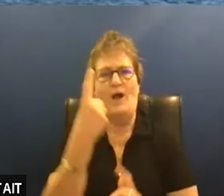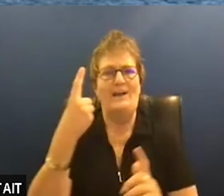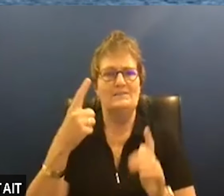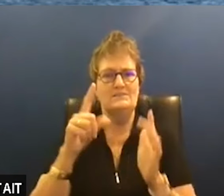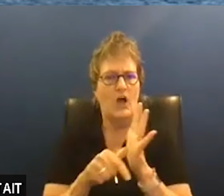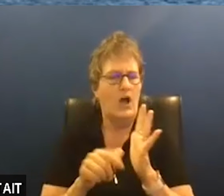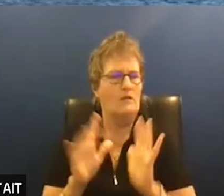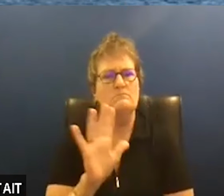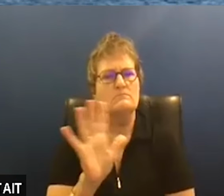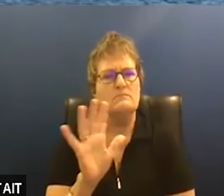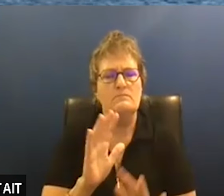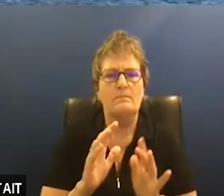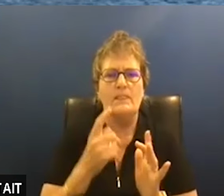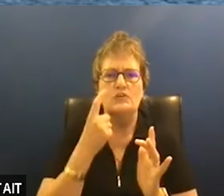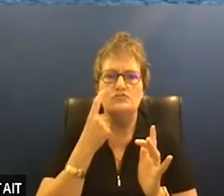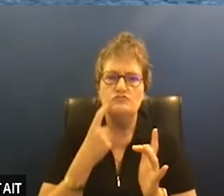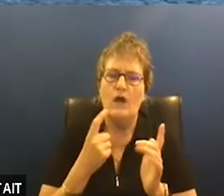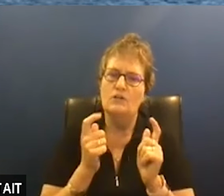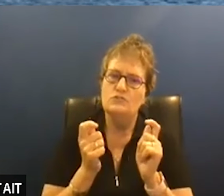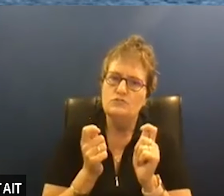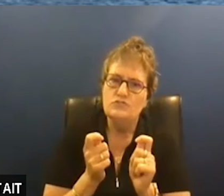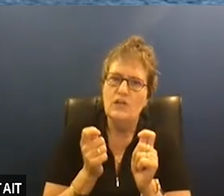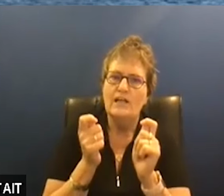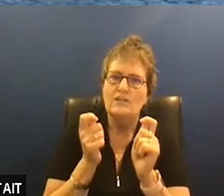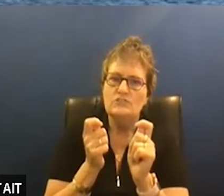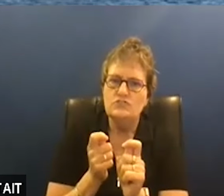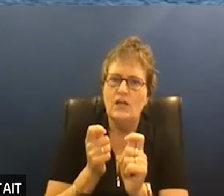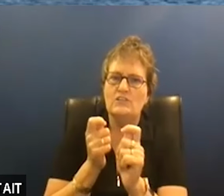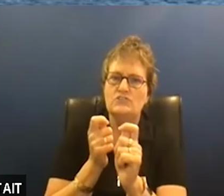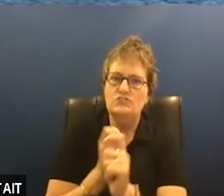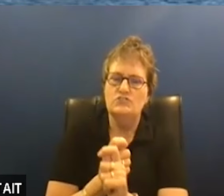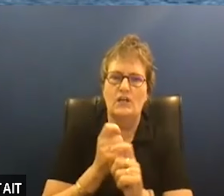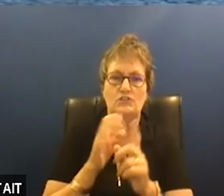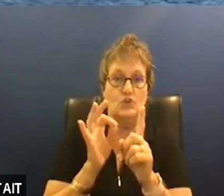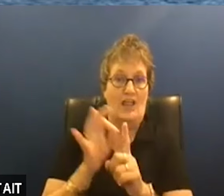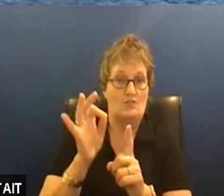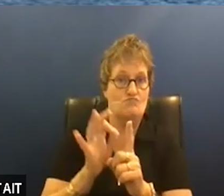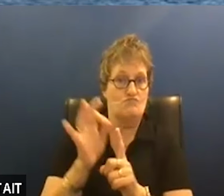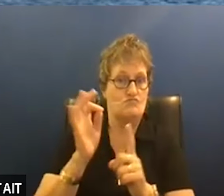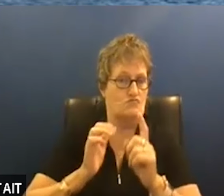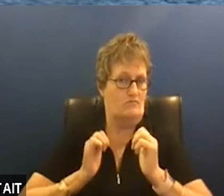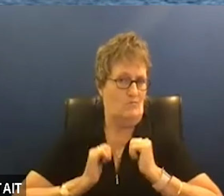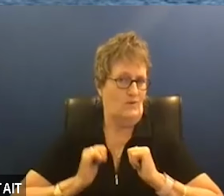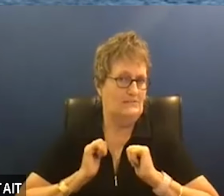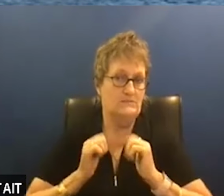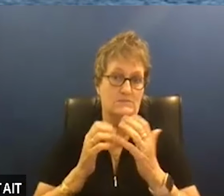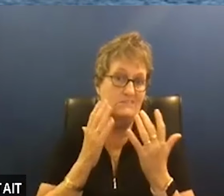It's just about doing that, improving your practice, as we all should be doing naturally anyway.